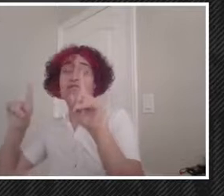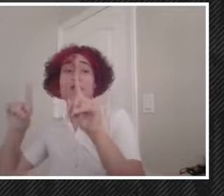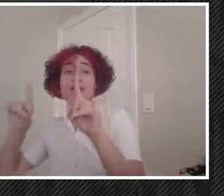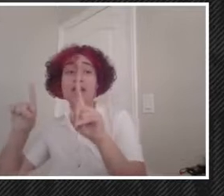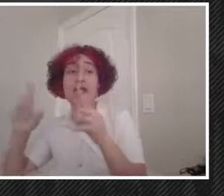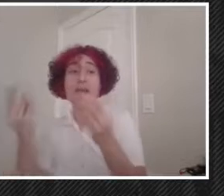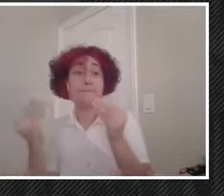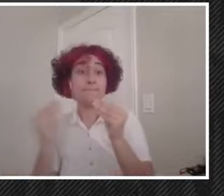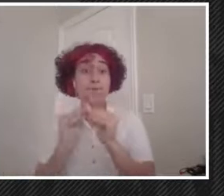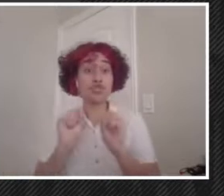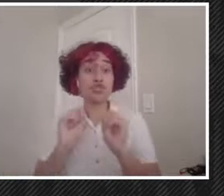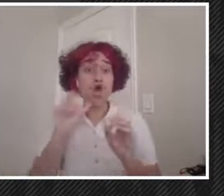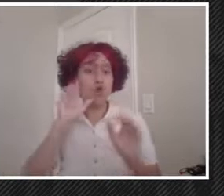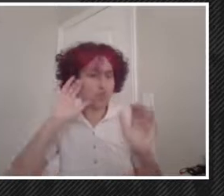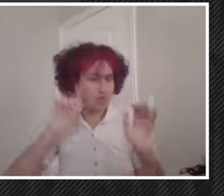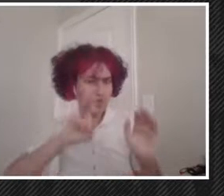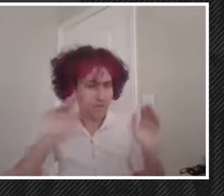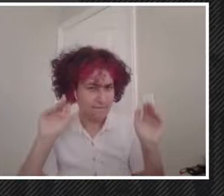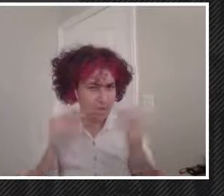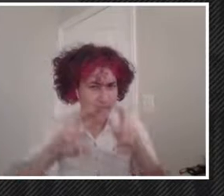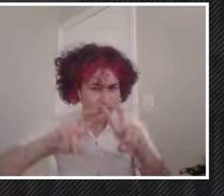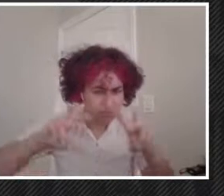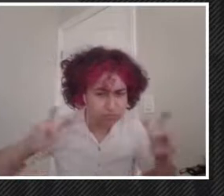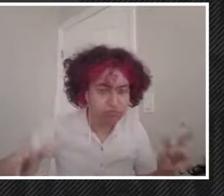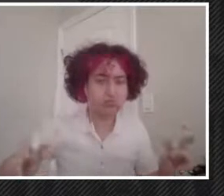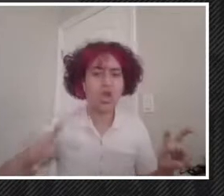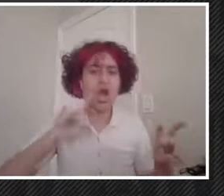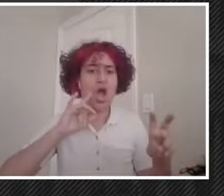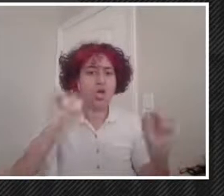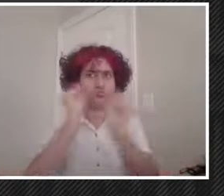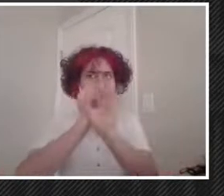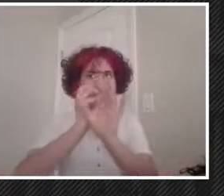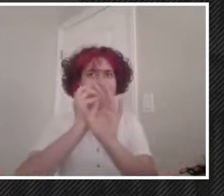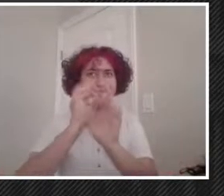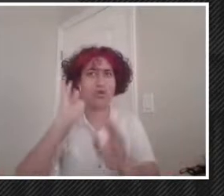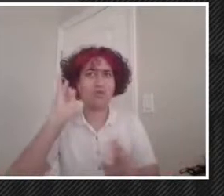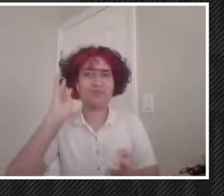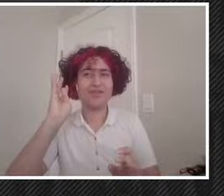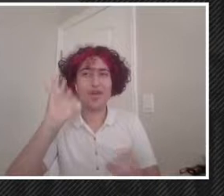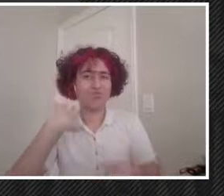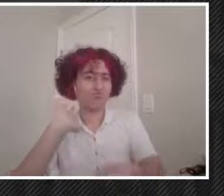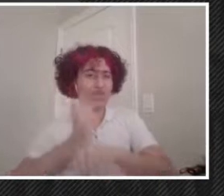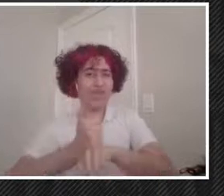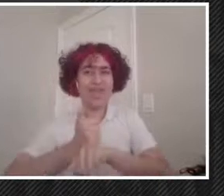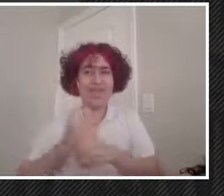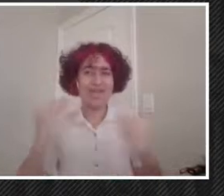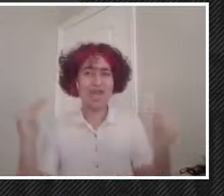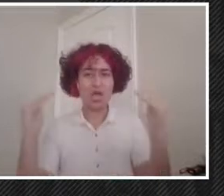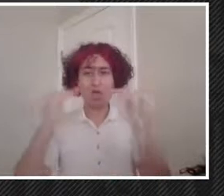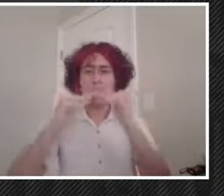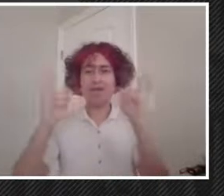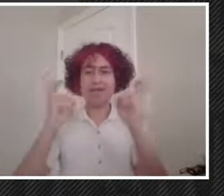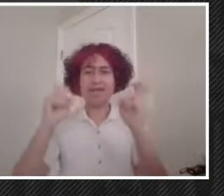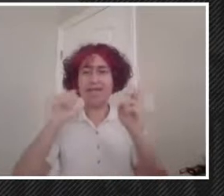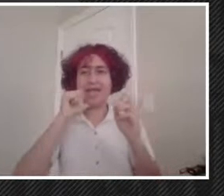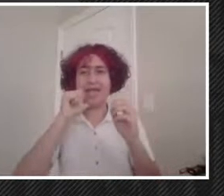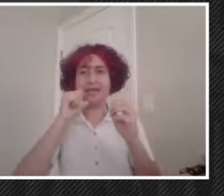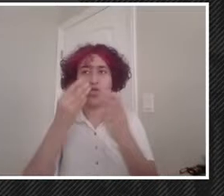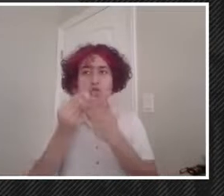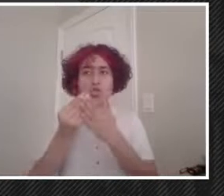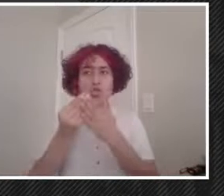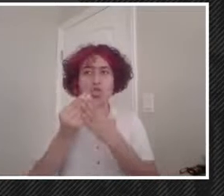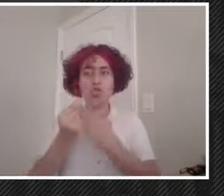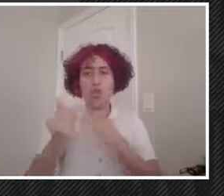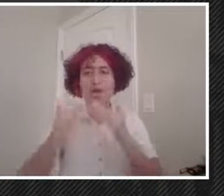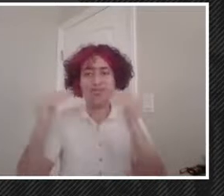on creating equality and, you know, eliminating the wealth gap, that actually has a power to lift